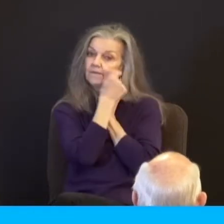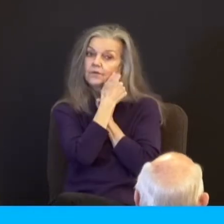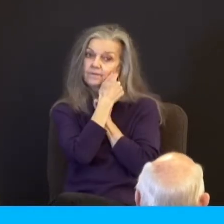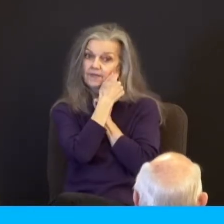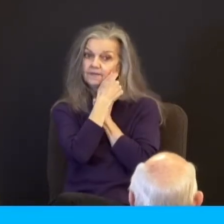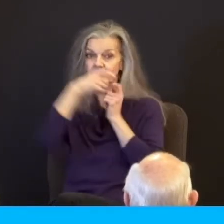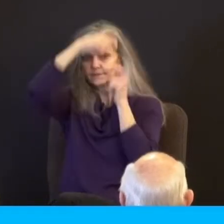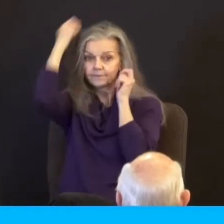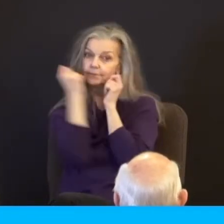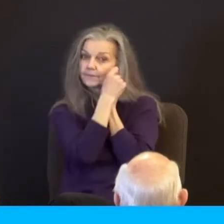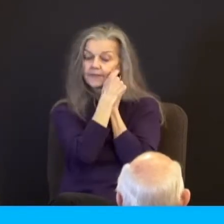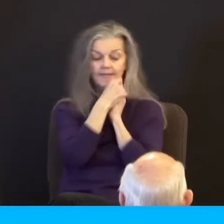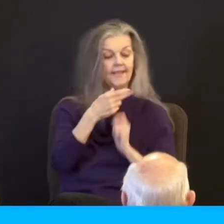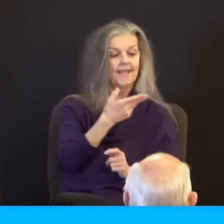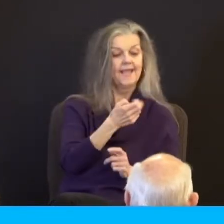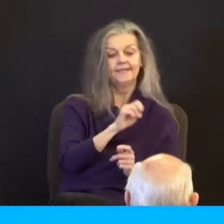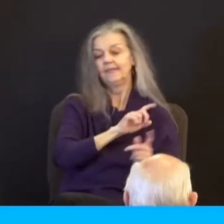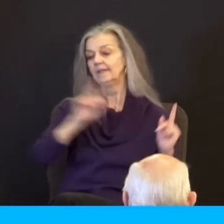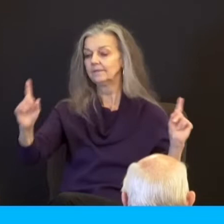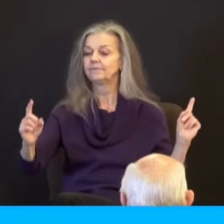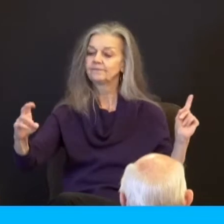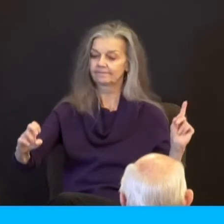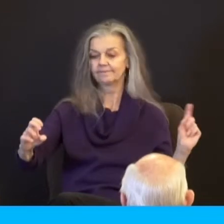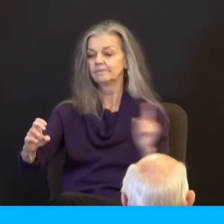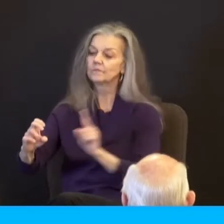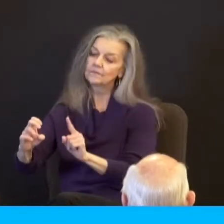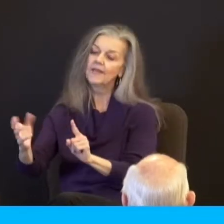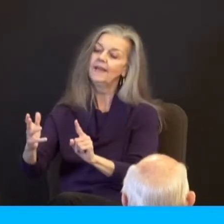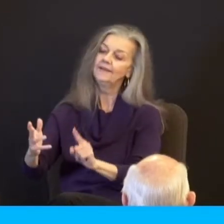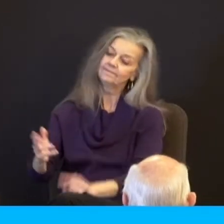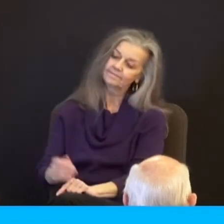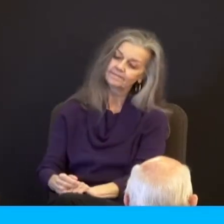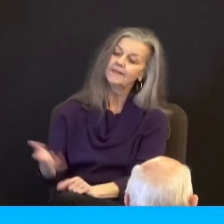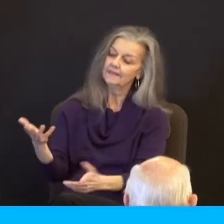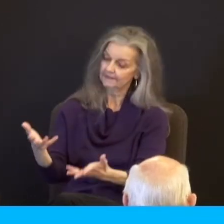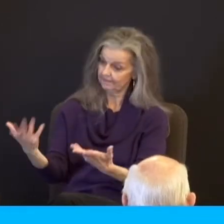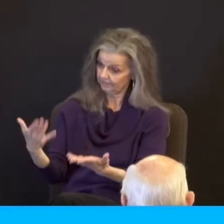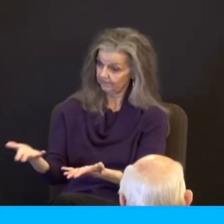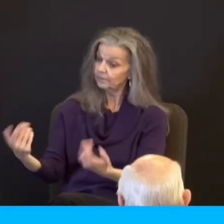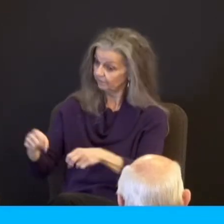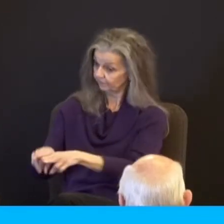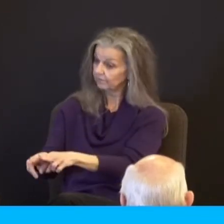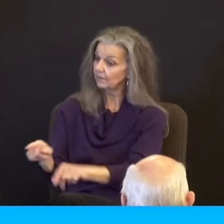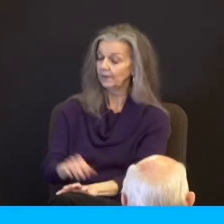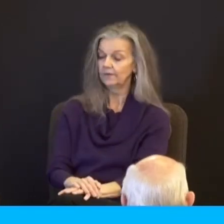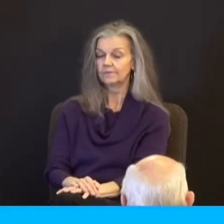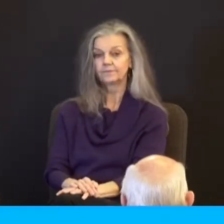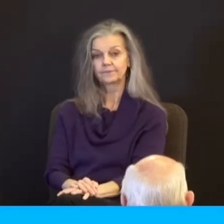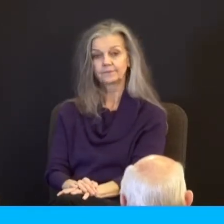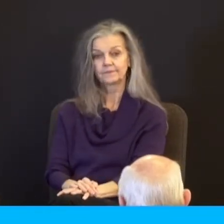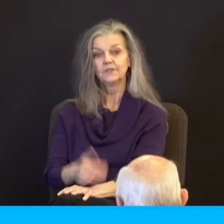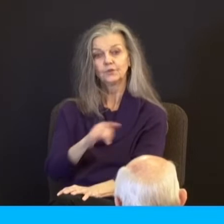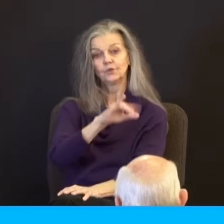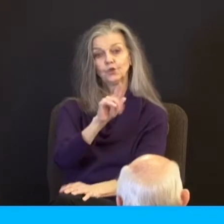face. And he turned in unto her by the way and said, go to, I pray thee, let me come in unto thee. Oh, well, there you go. So